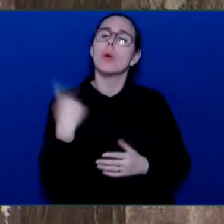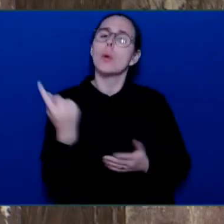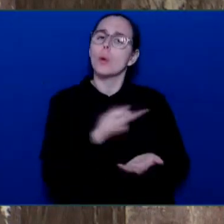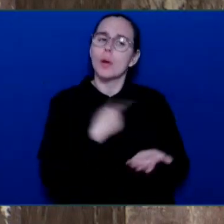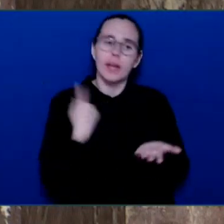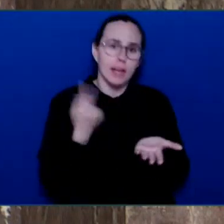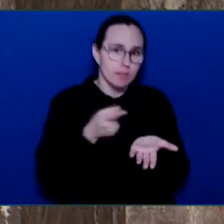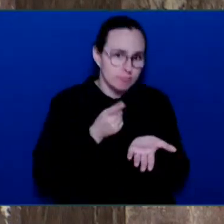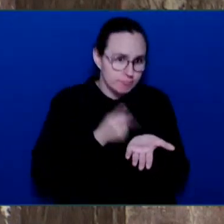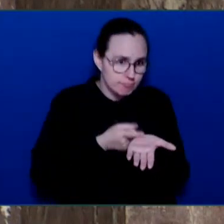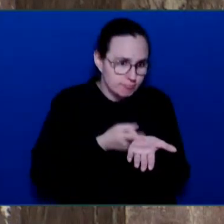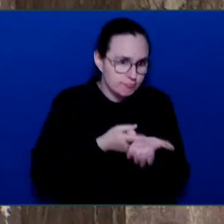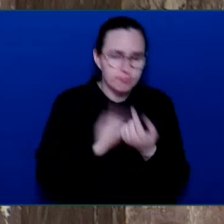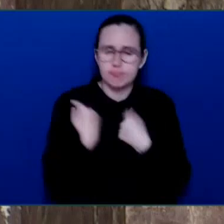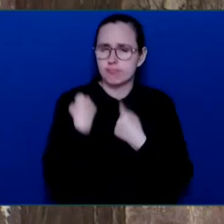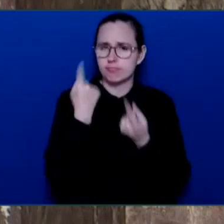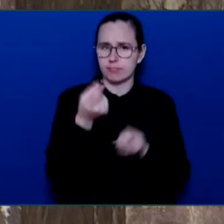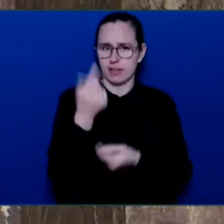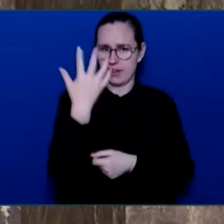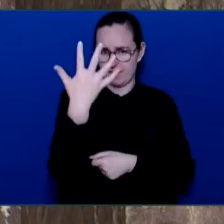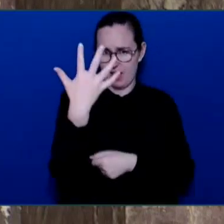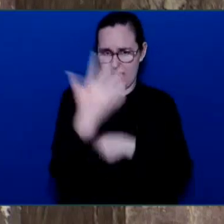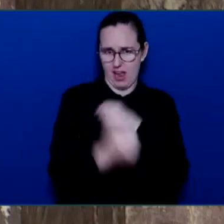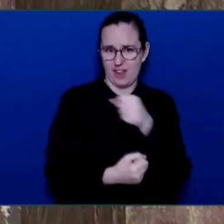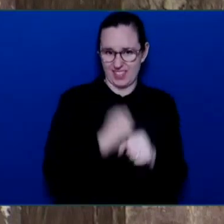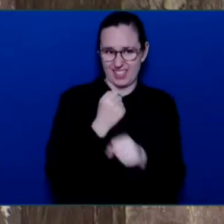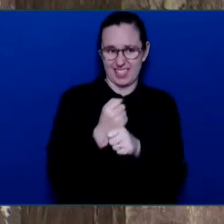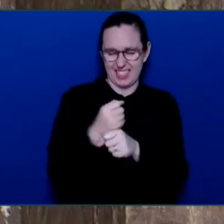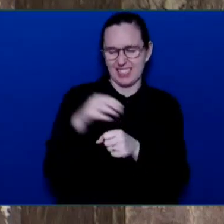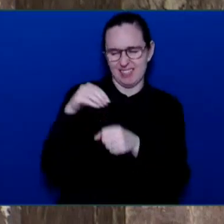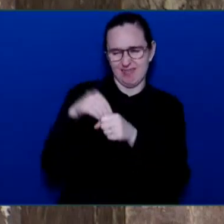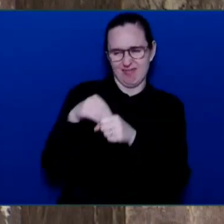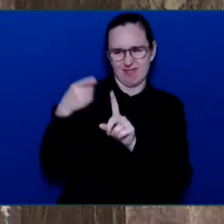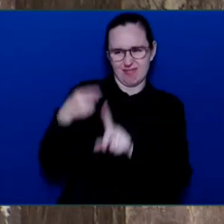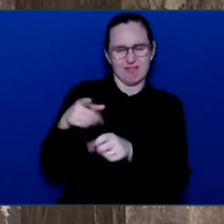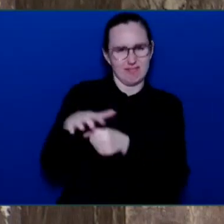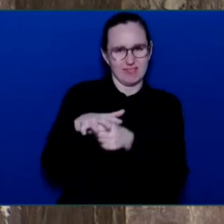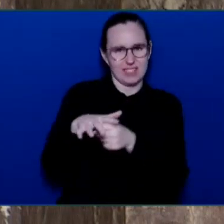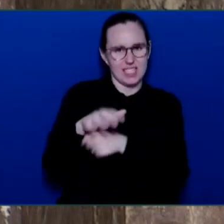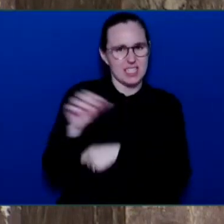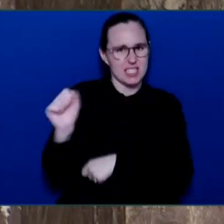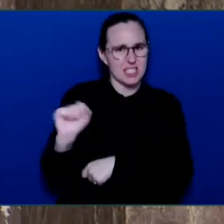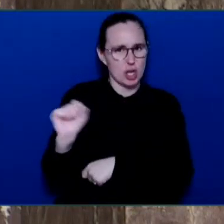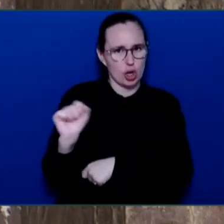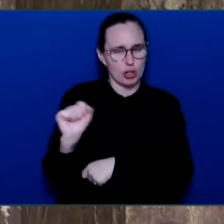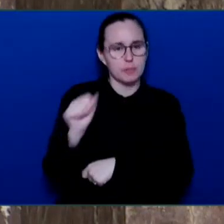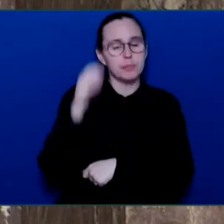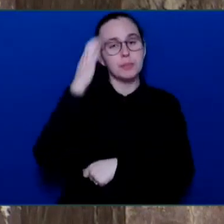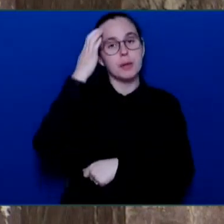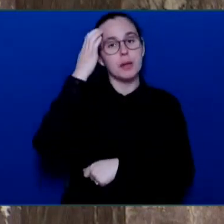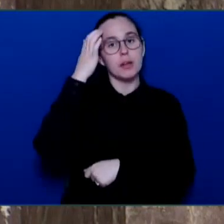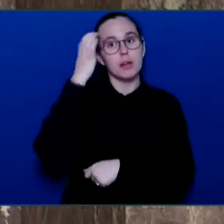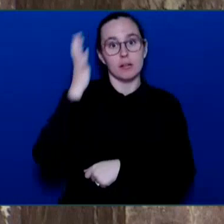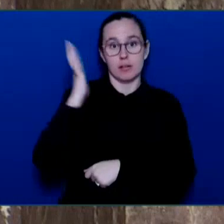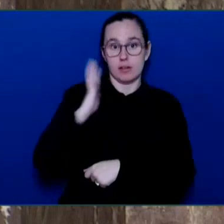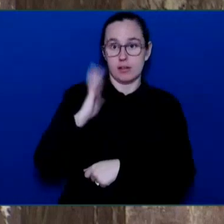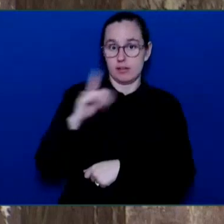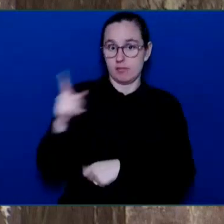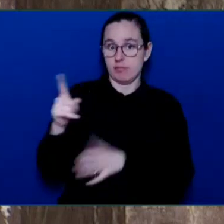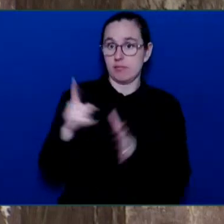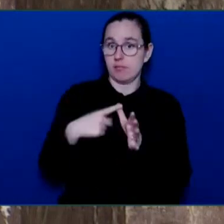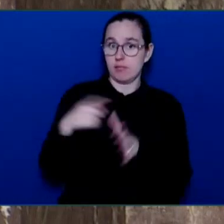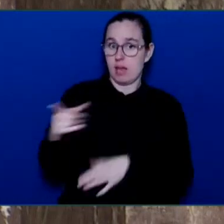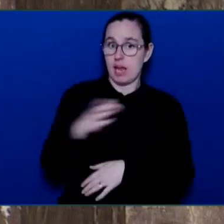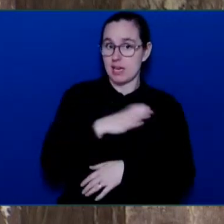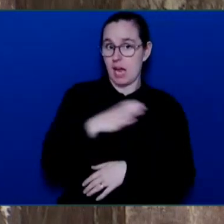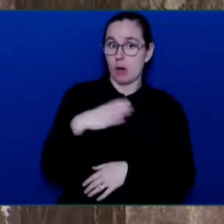first by an elected council was made to head towards a regional police service. I do believe the mayor was